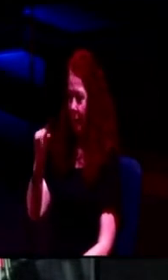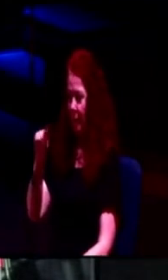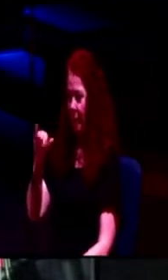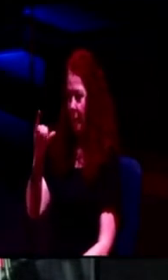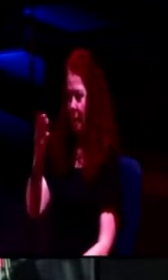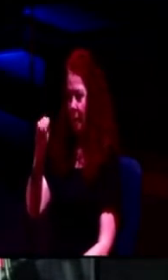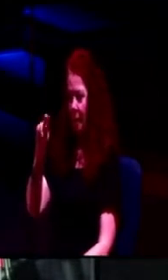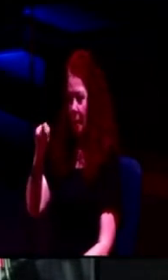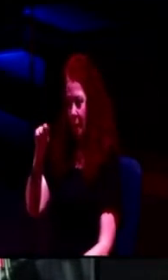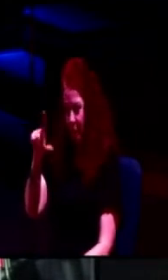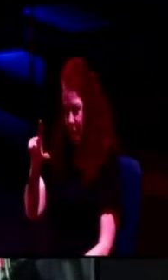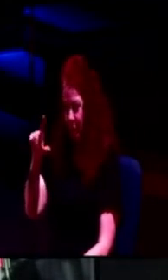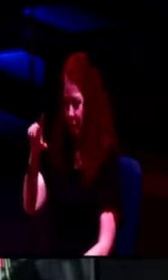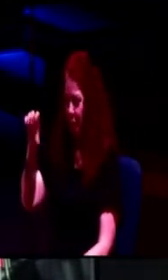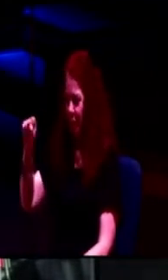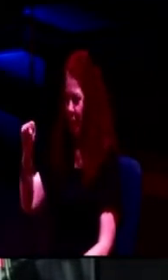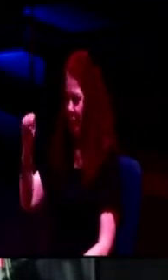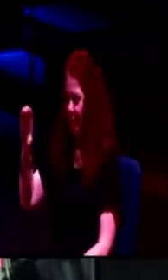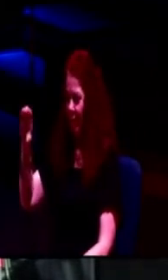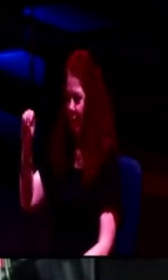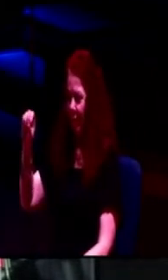know. I heard a gasp.